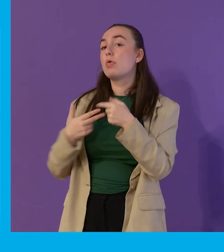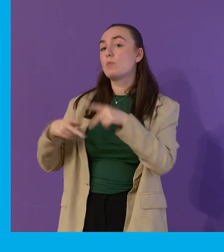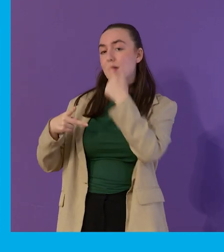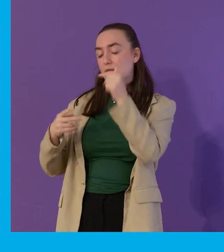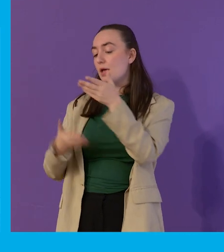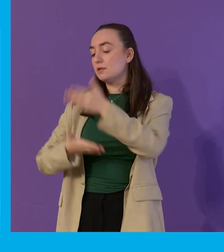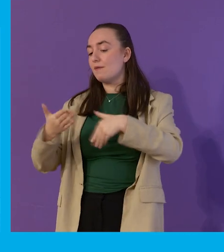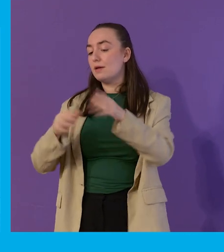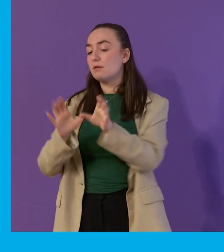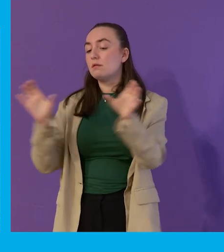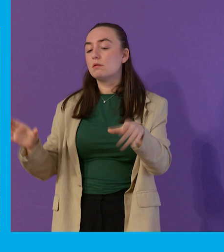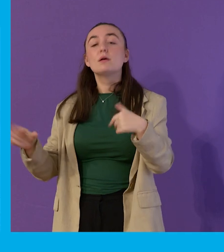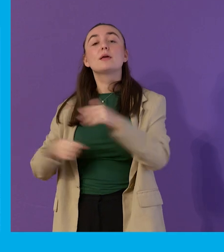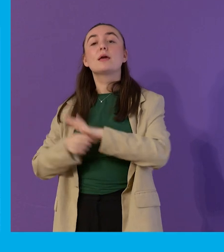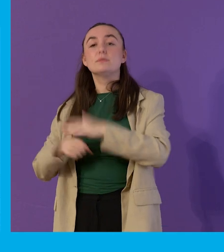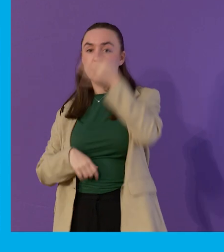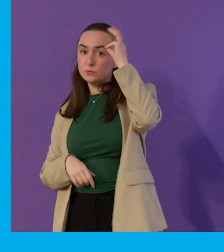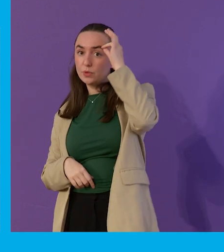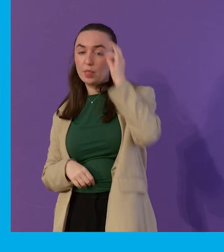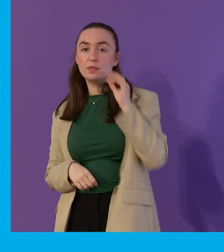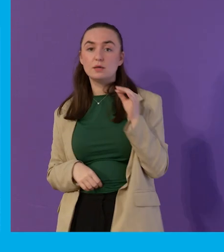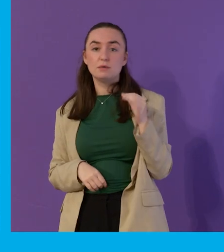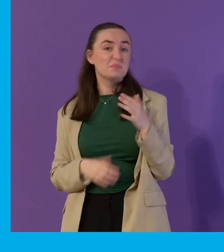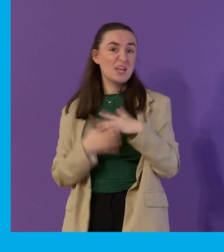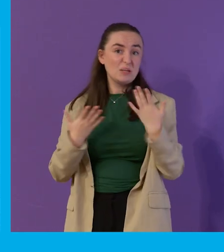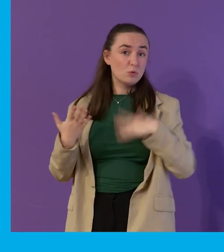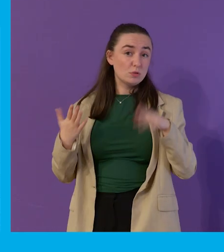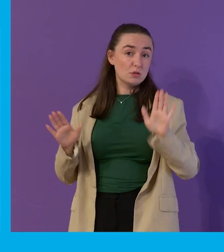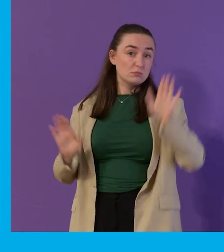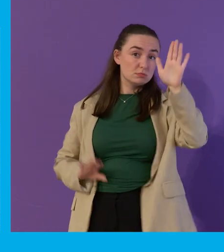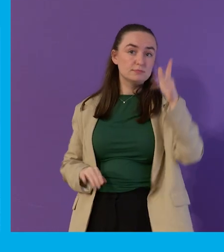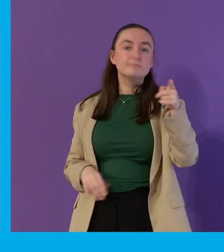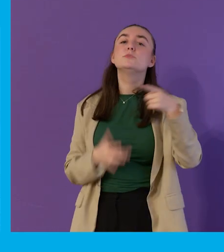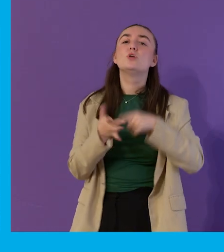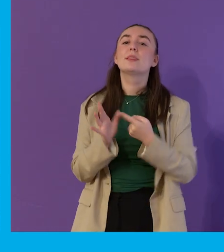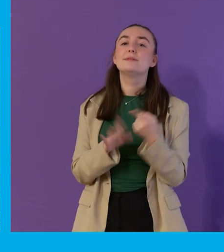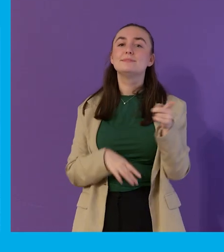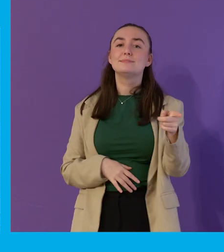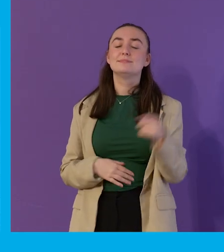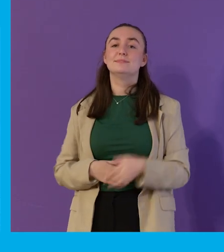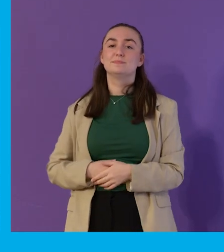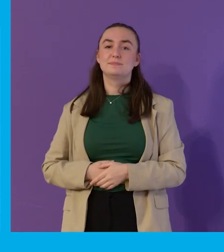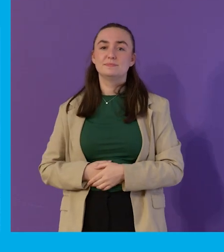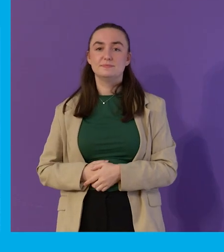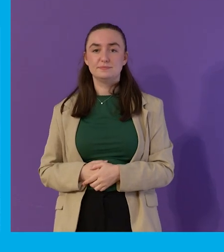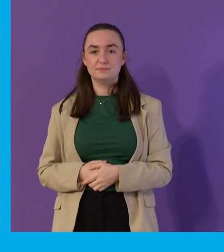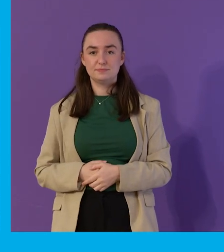anyone want to pick that up? Jonathan, you've got your hand up. Yep. Yeah,